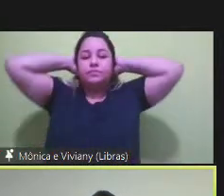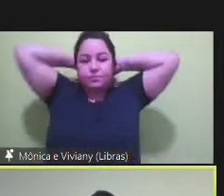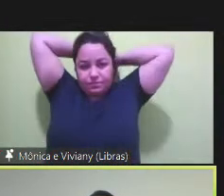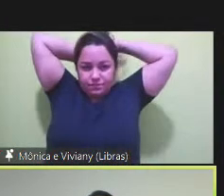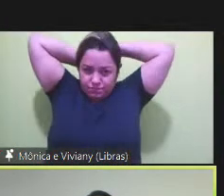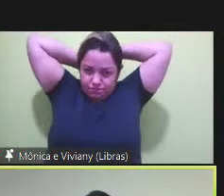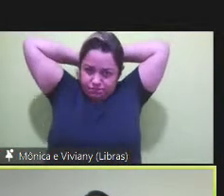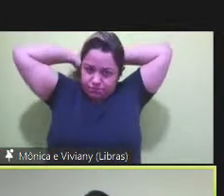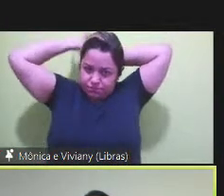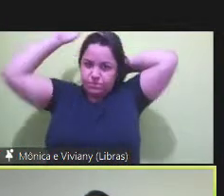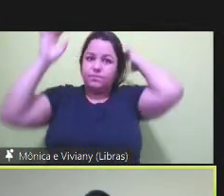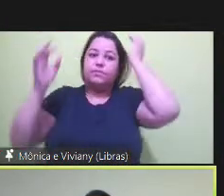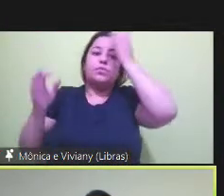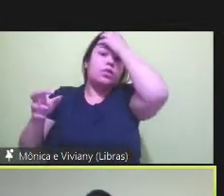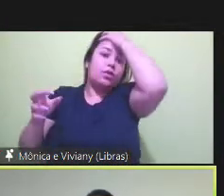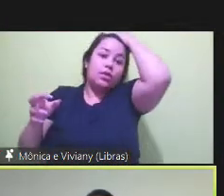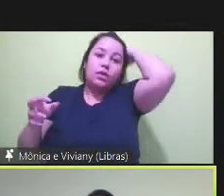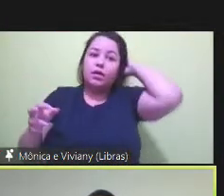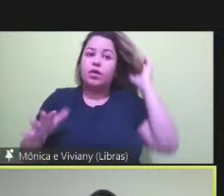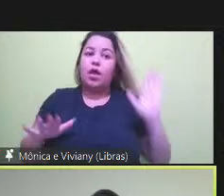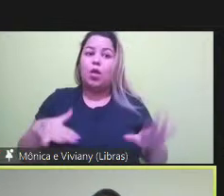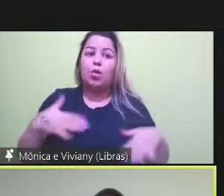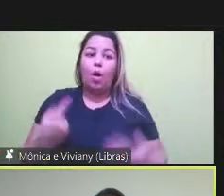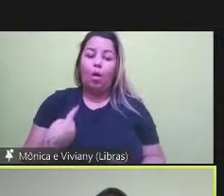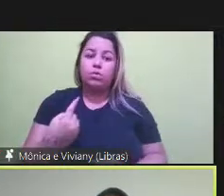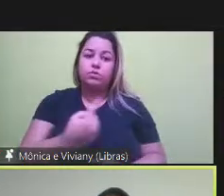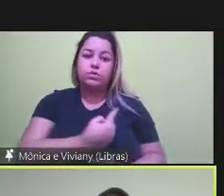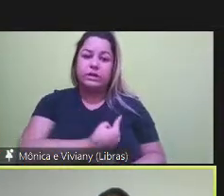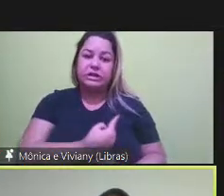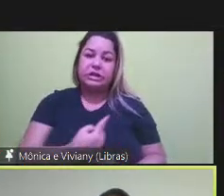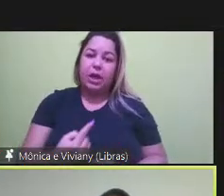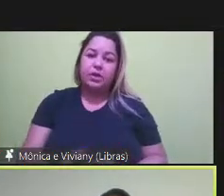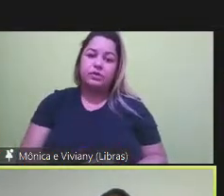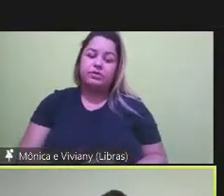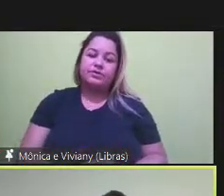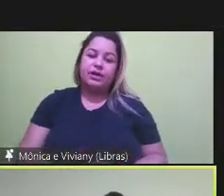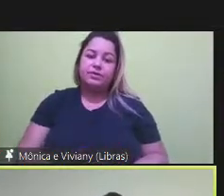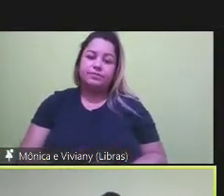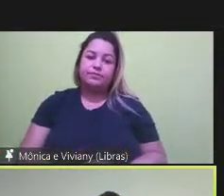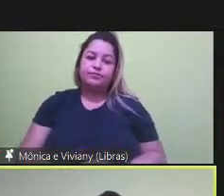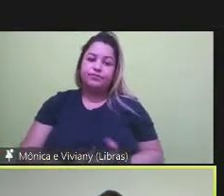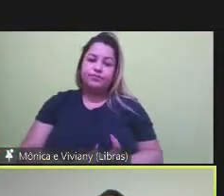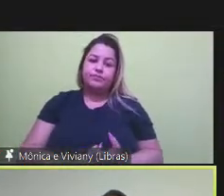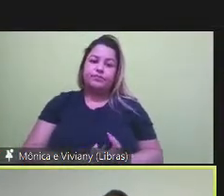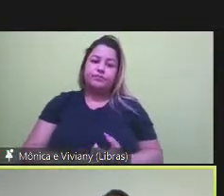students. This is our